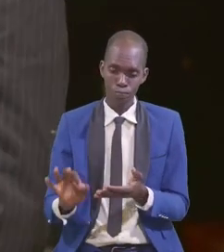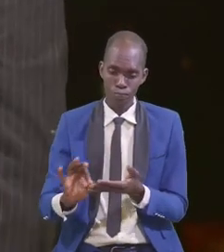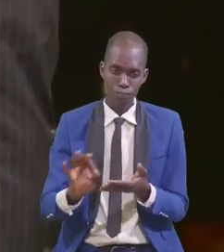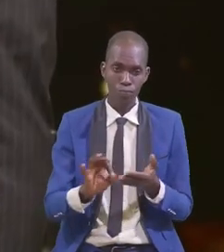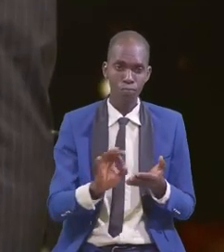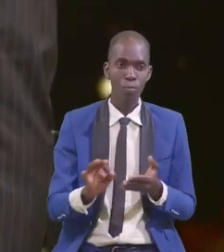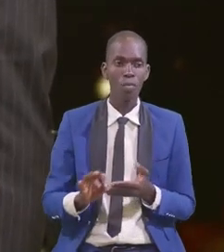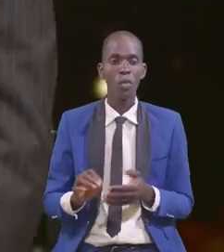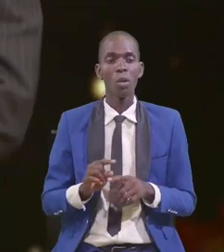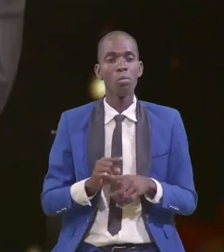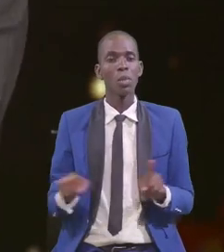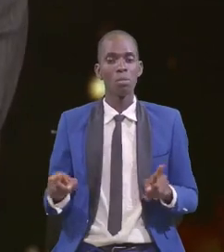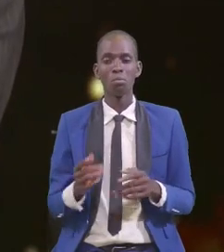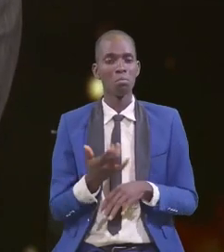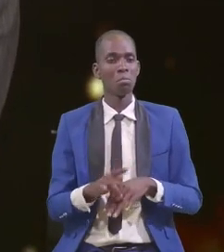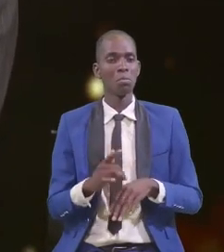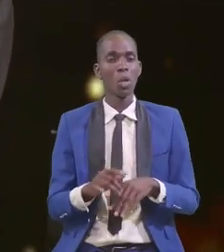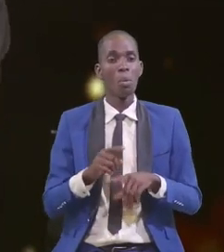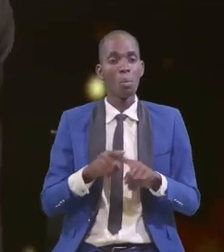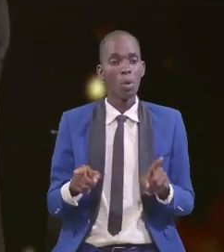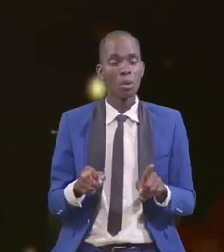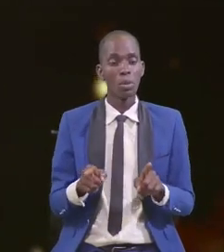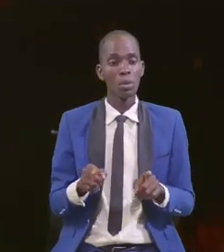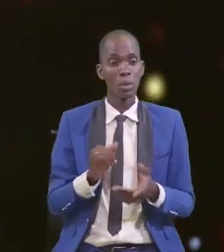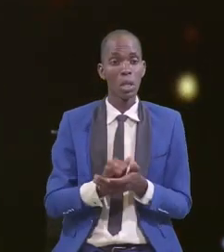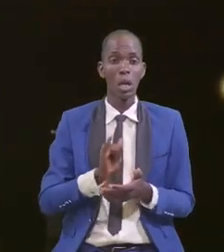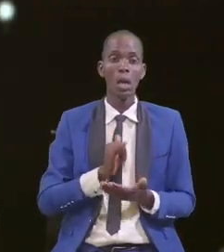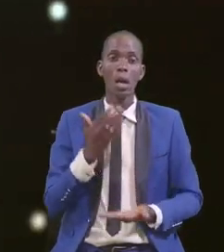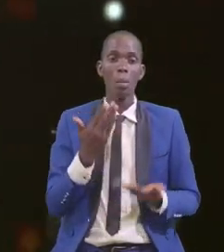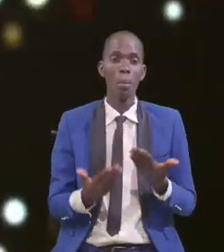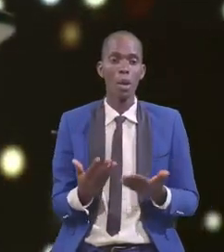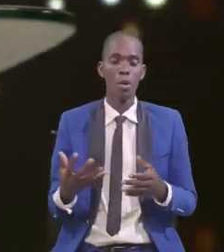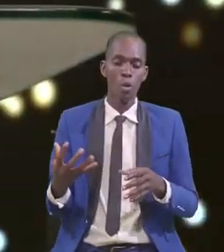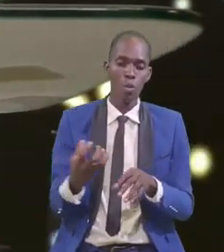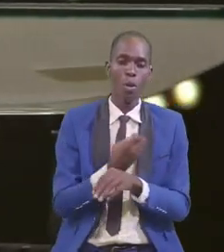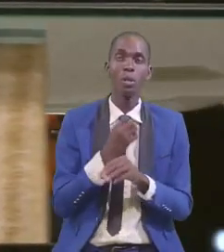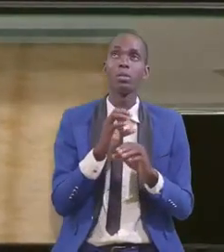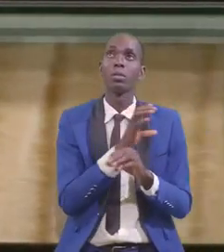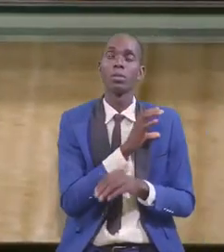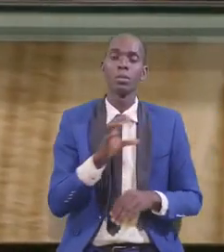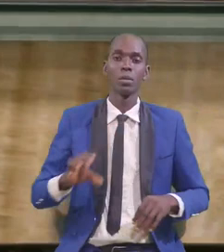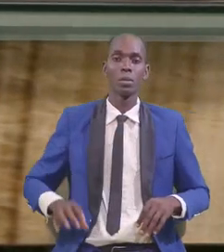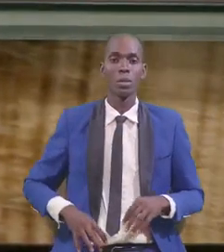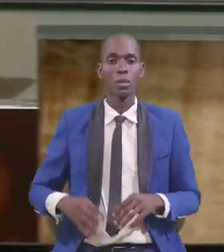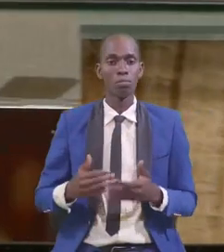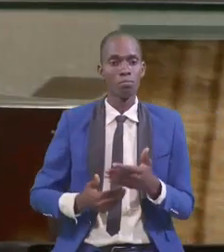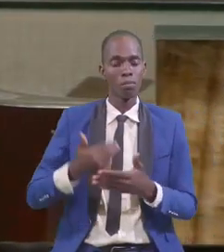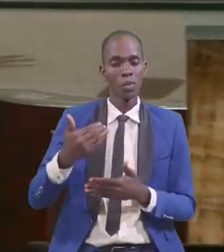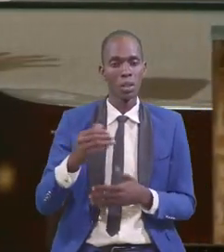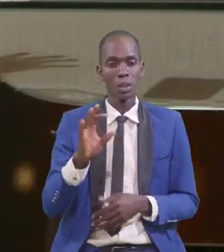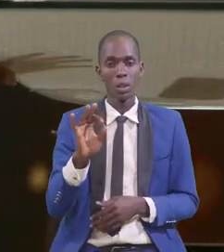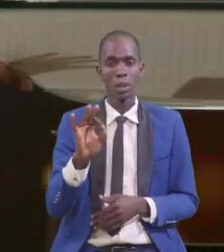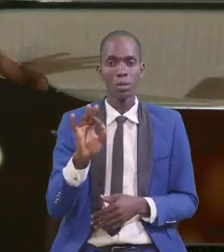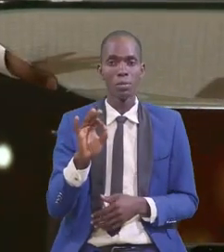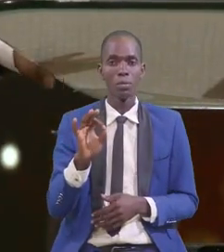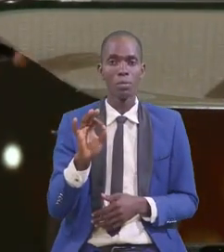them but dung, that I may win Christ. Look at the next verse there, verse